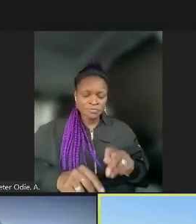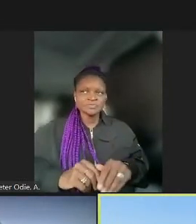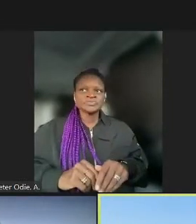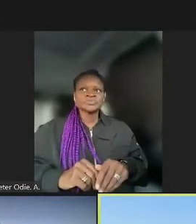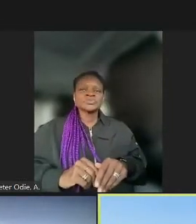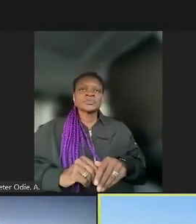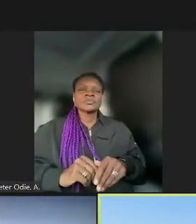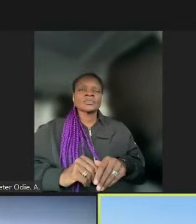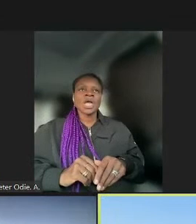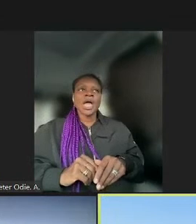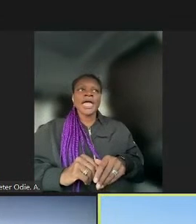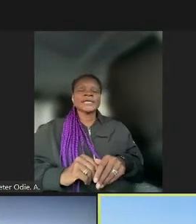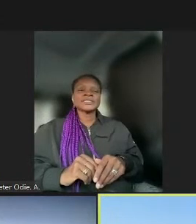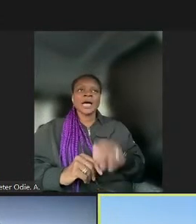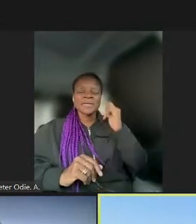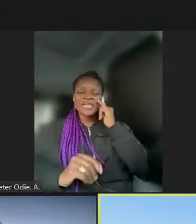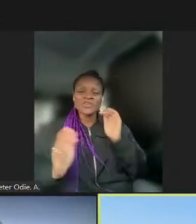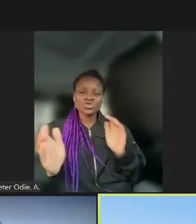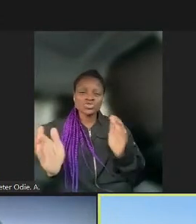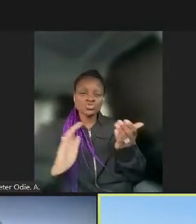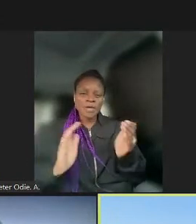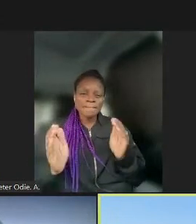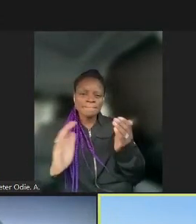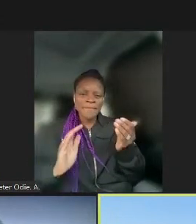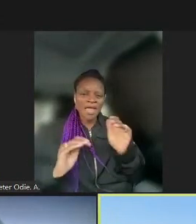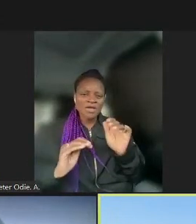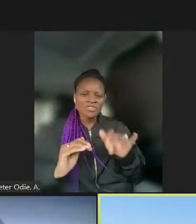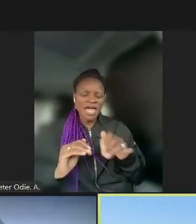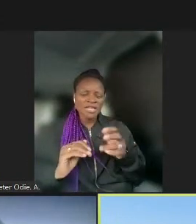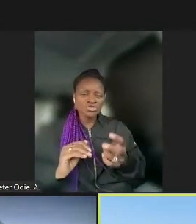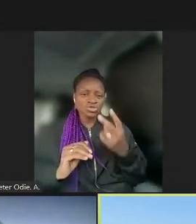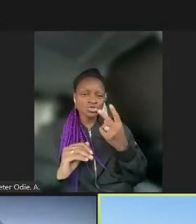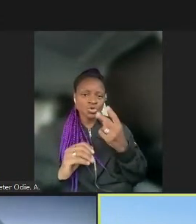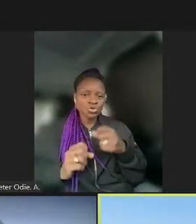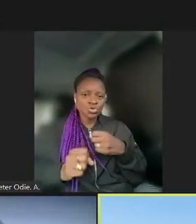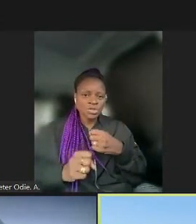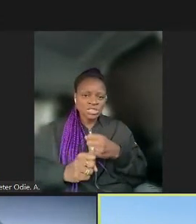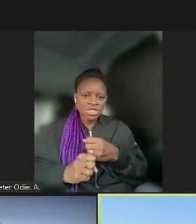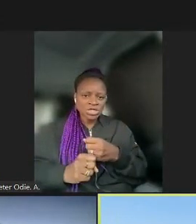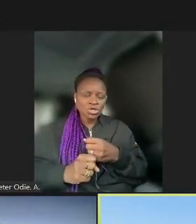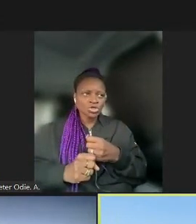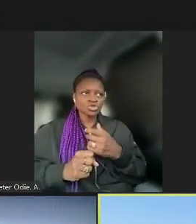moving on towards with COVID, almost 2 years worth of data, we're now at